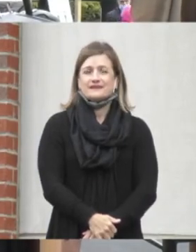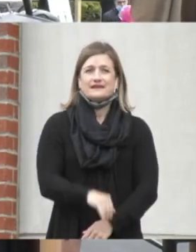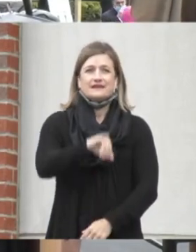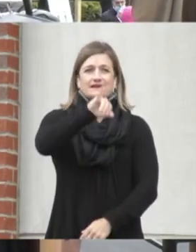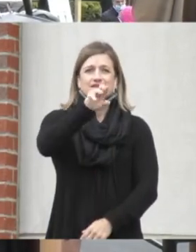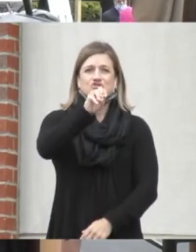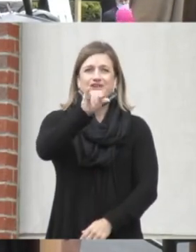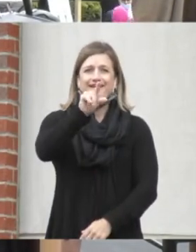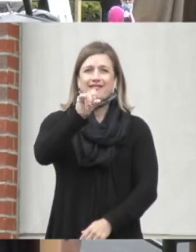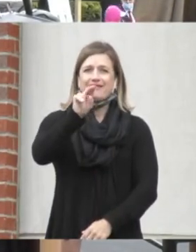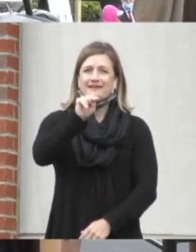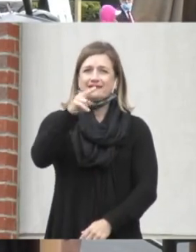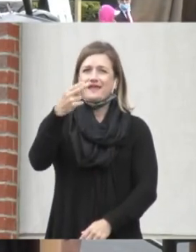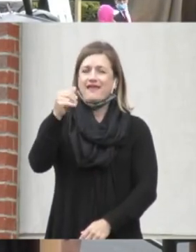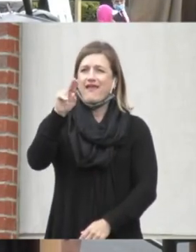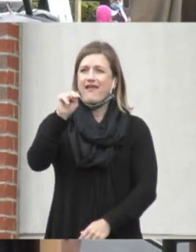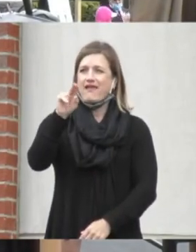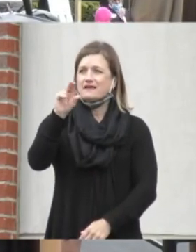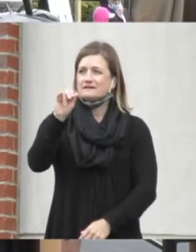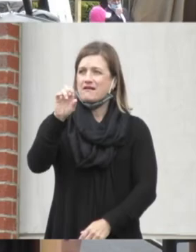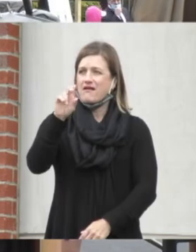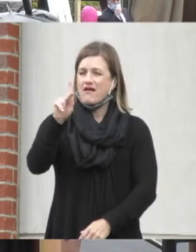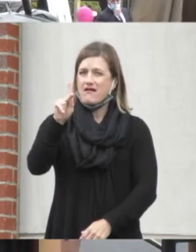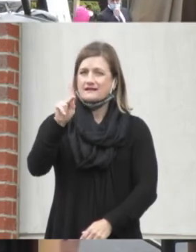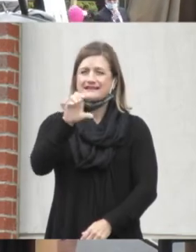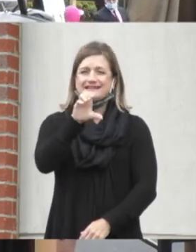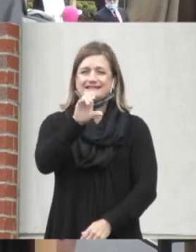Jalen Hancock, Civil Engineering Technology.